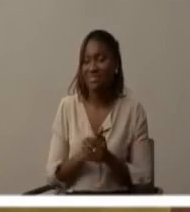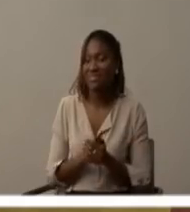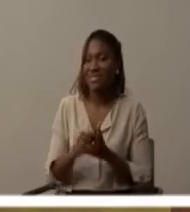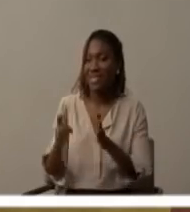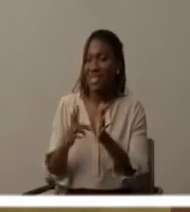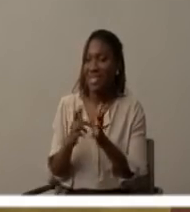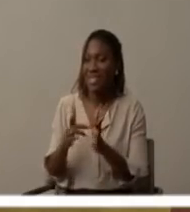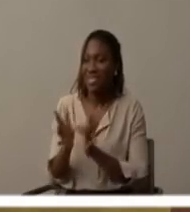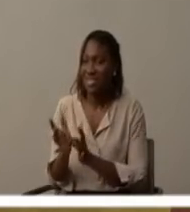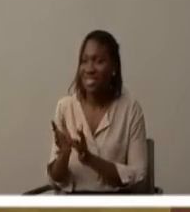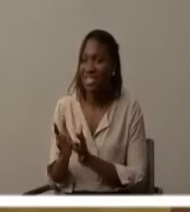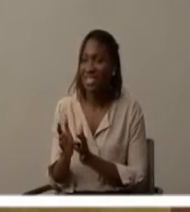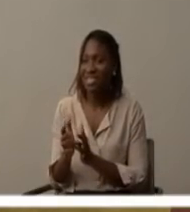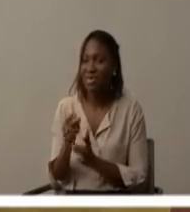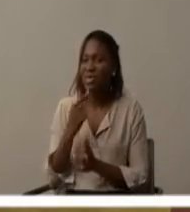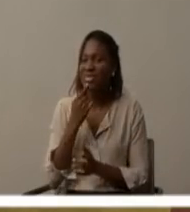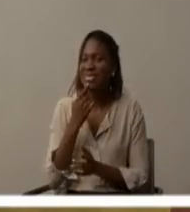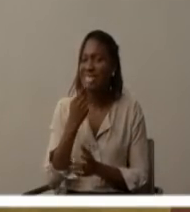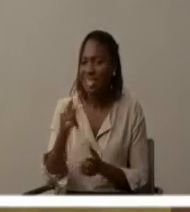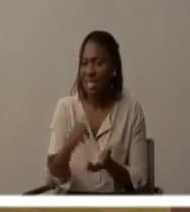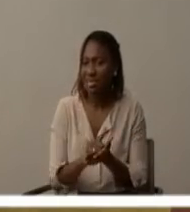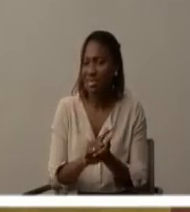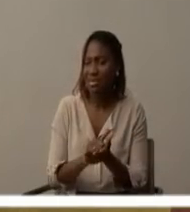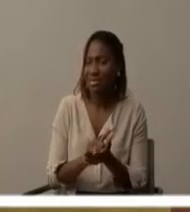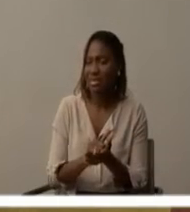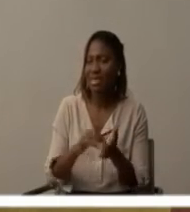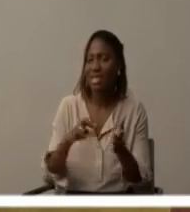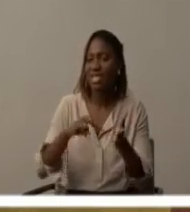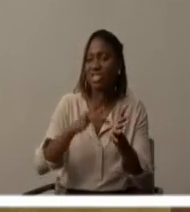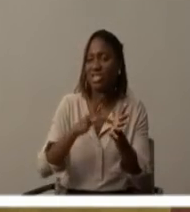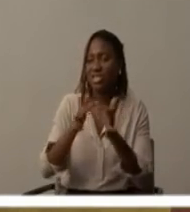Jesus points to something that is very powerful.